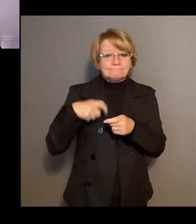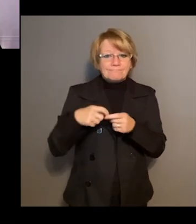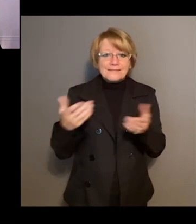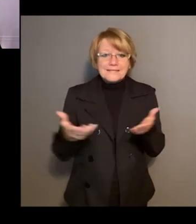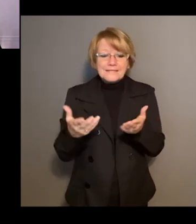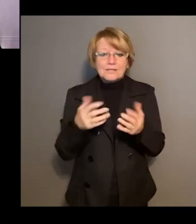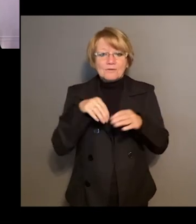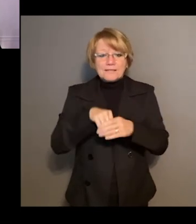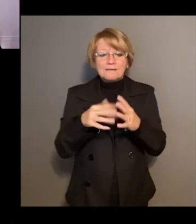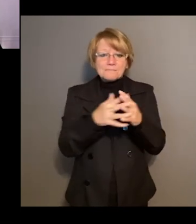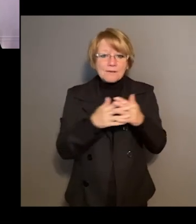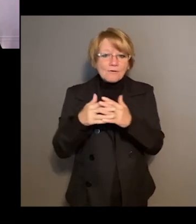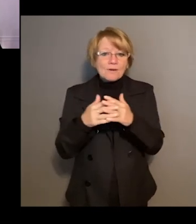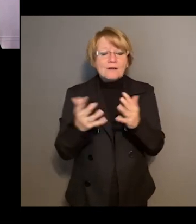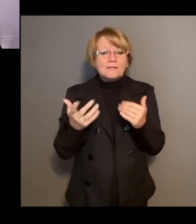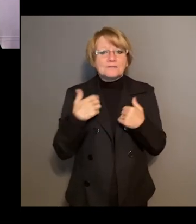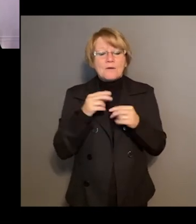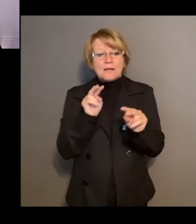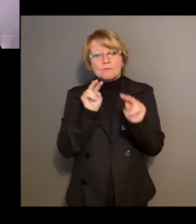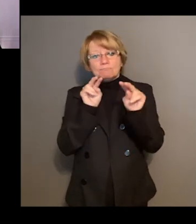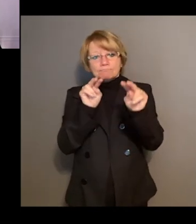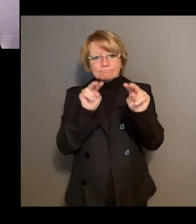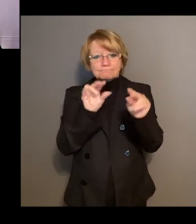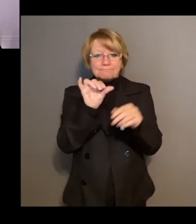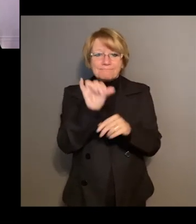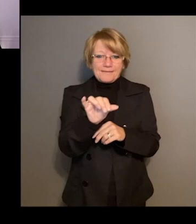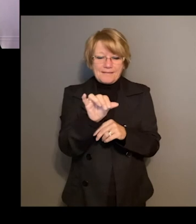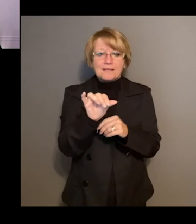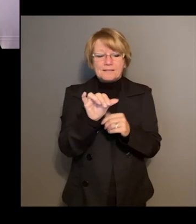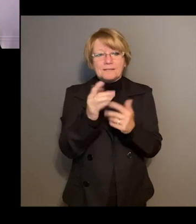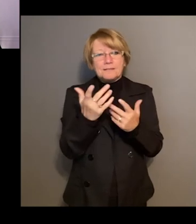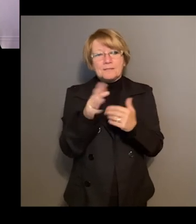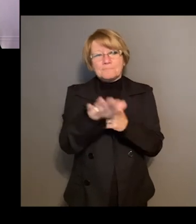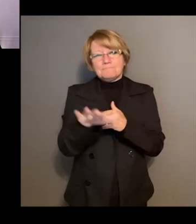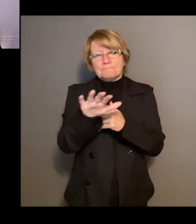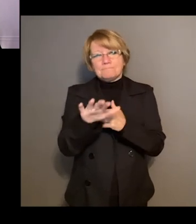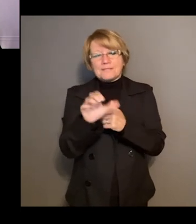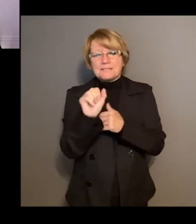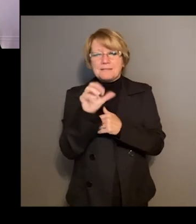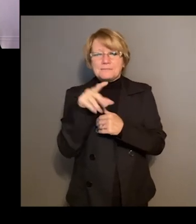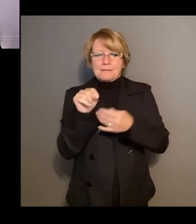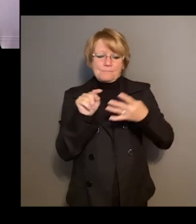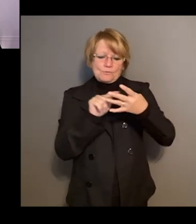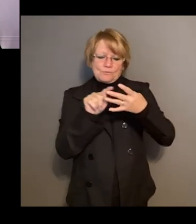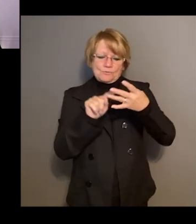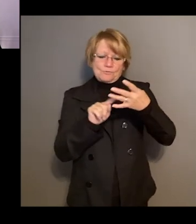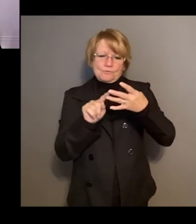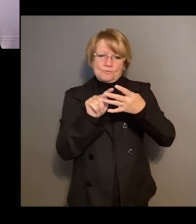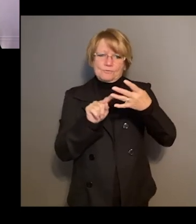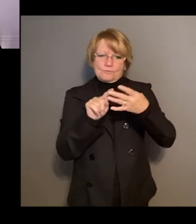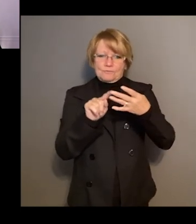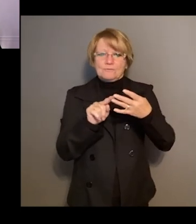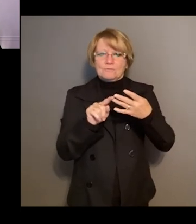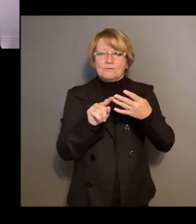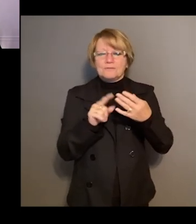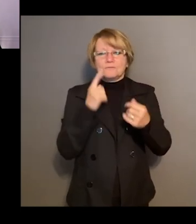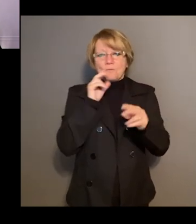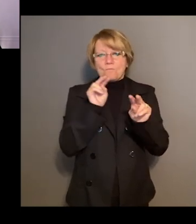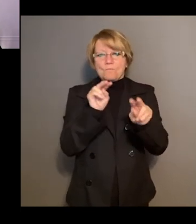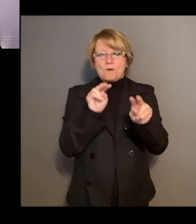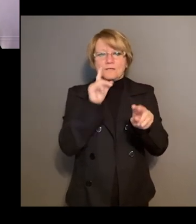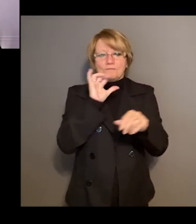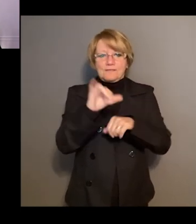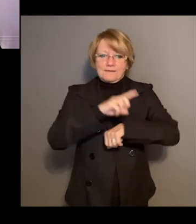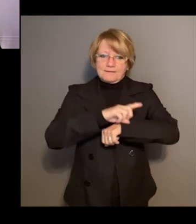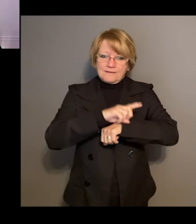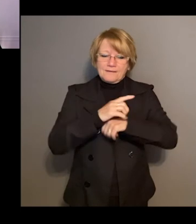in America, and all, you know, so there, I can't wait to dive into that. And we will be doing that sometime in the middle of September of next year. So